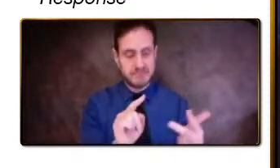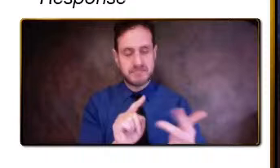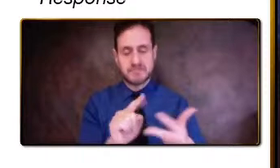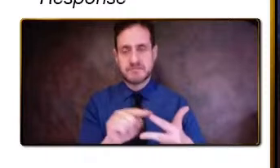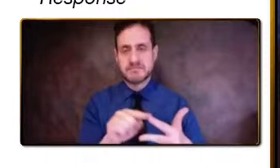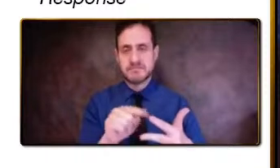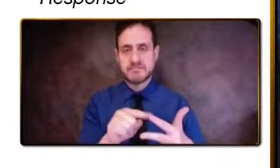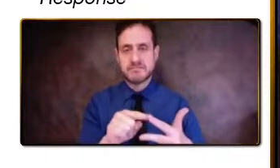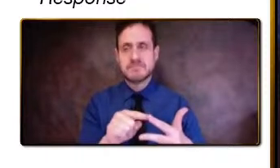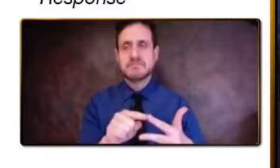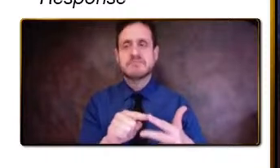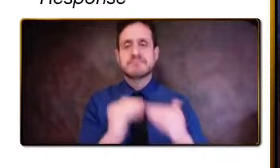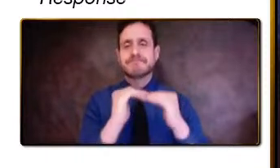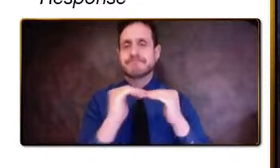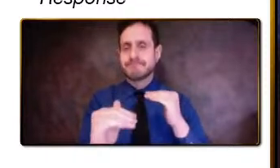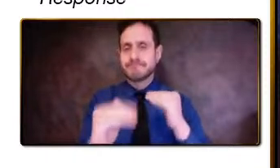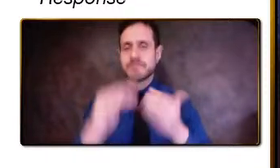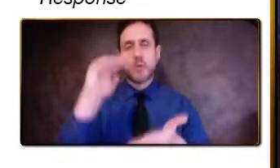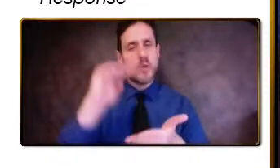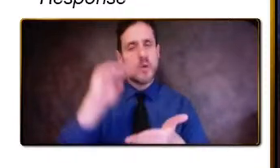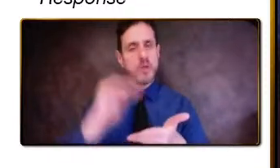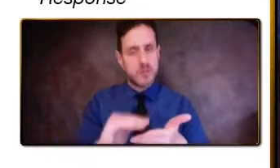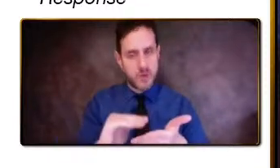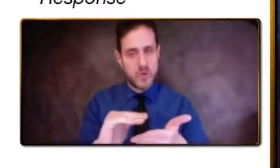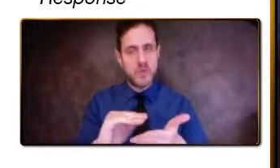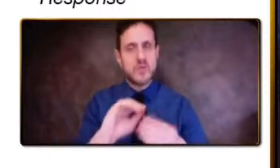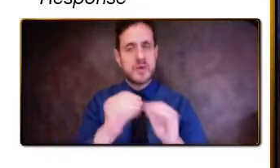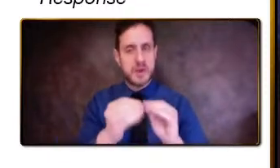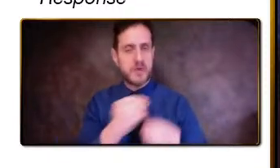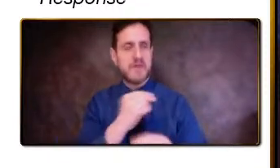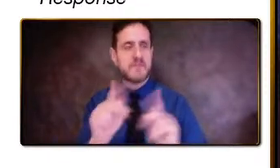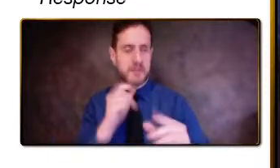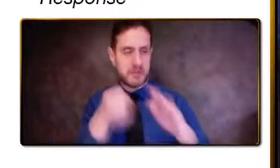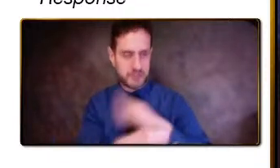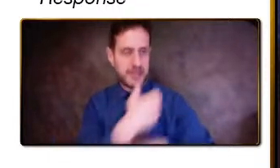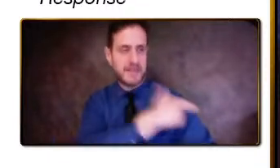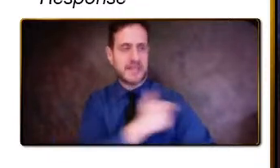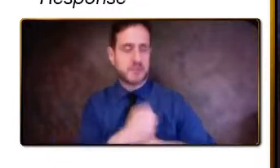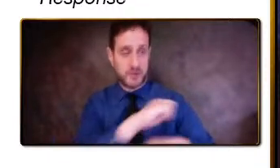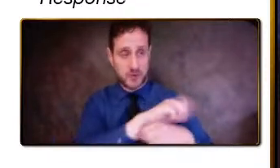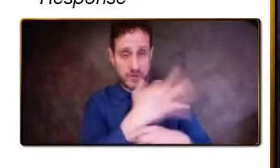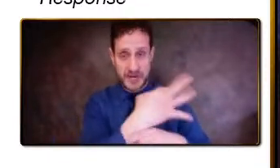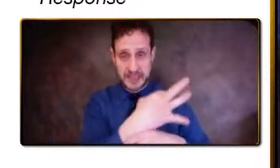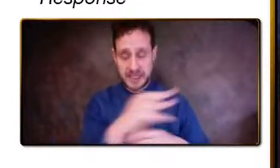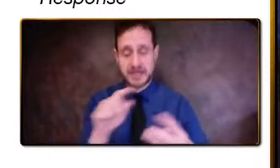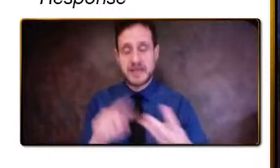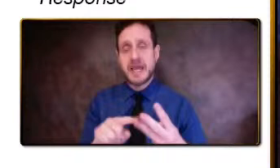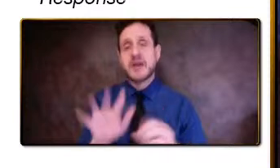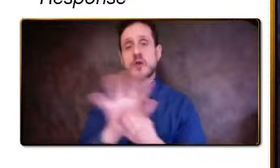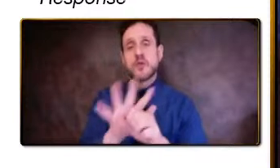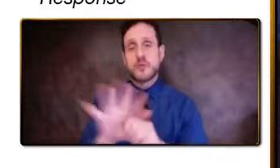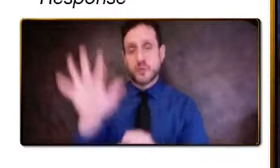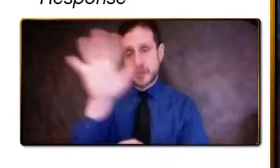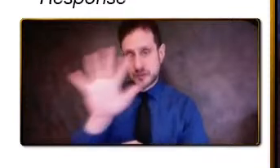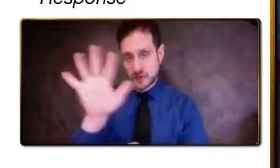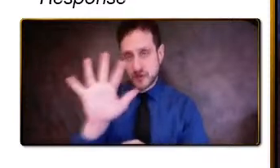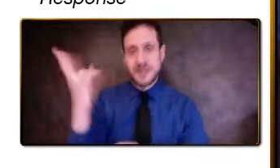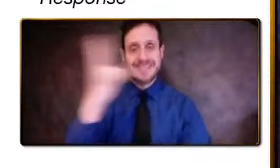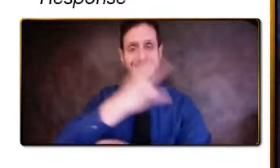hospitalized COVID-19 patients in the region, and a decreasing regional 7-day average test positivity